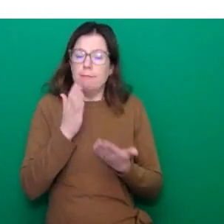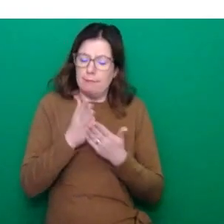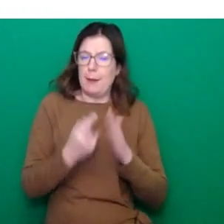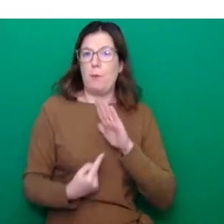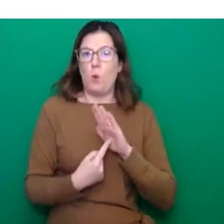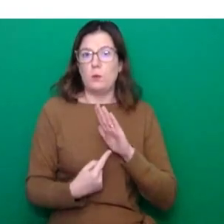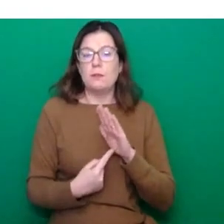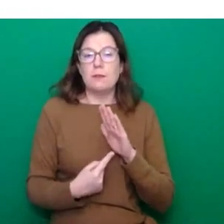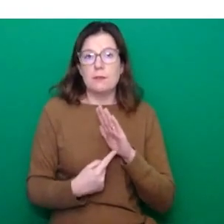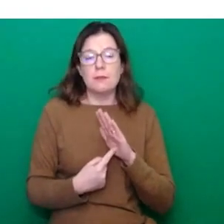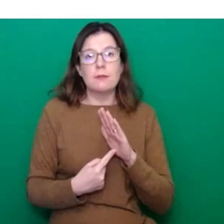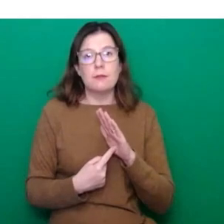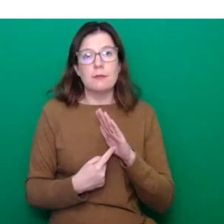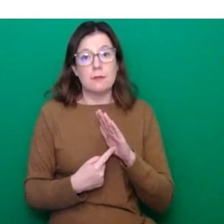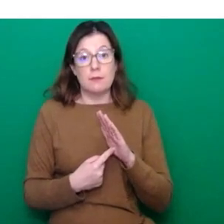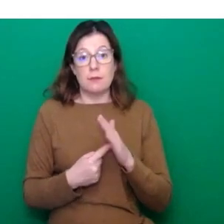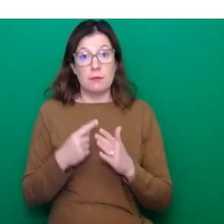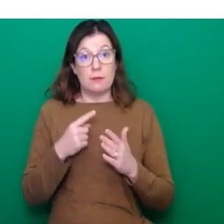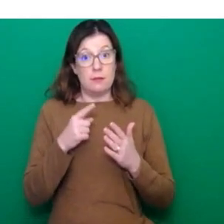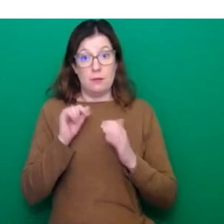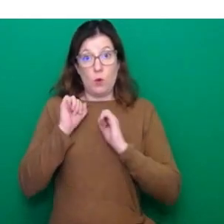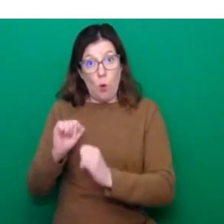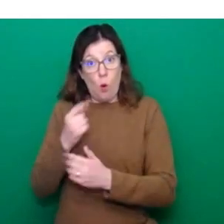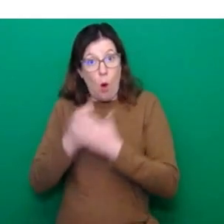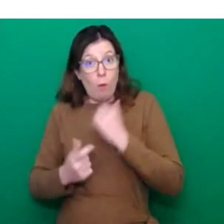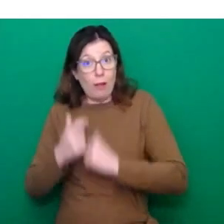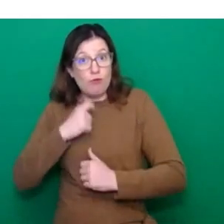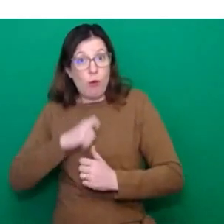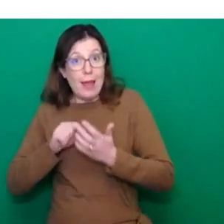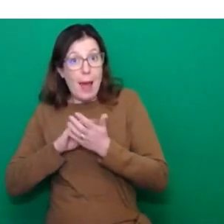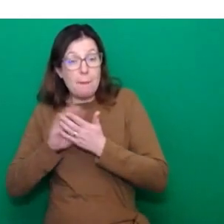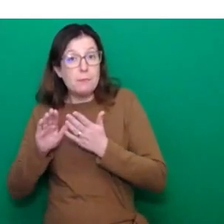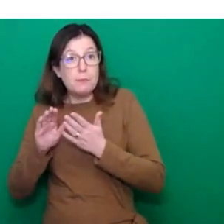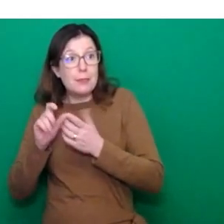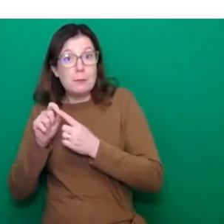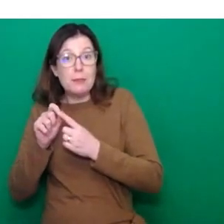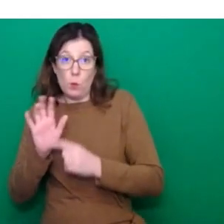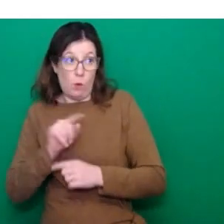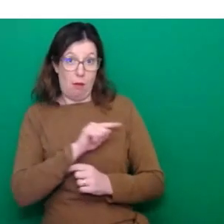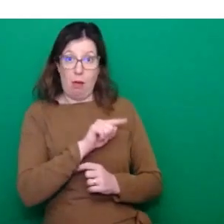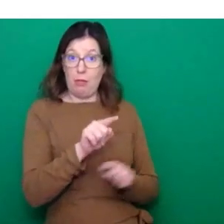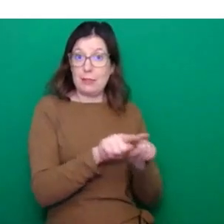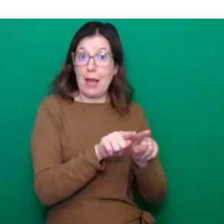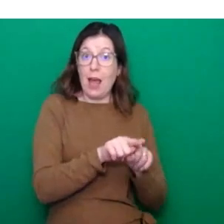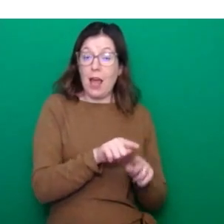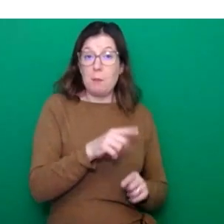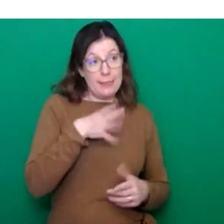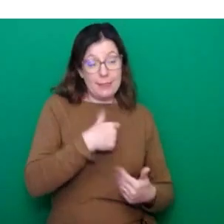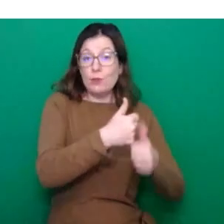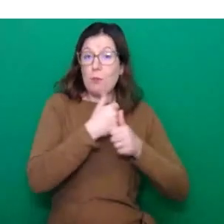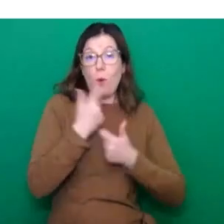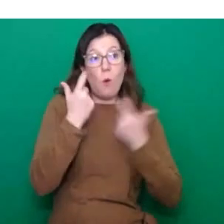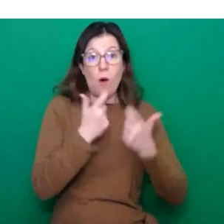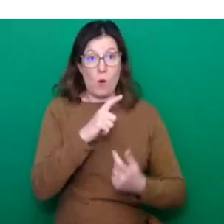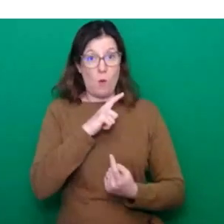is a really important one, not just for the EMHP role actually, but for all of these roles we've talked about today, because they all do, involve meeting with